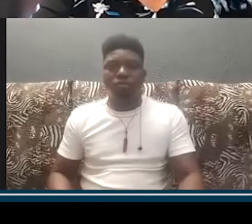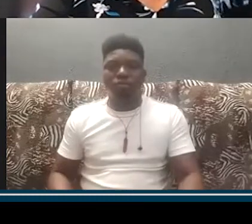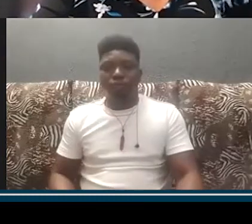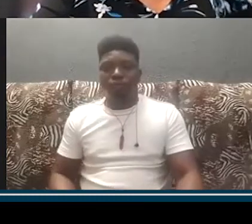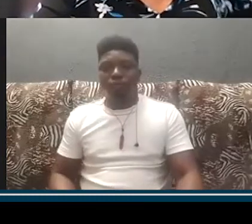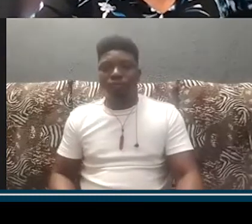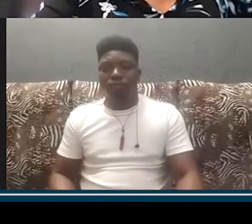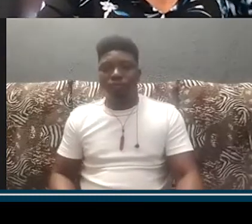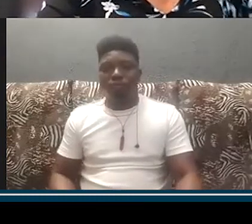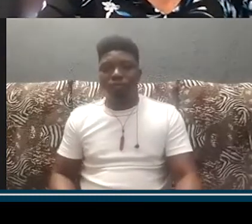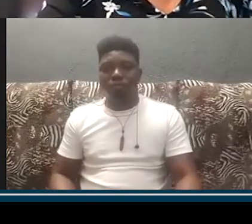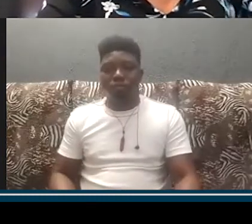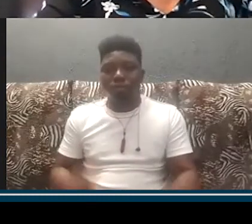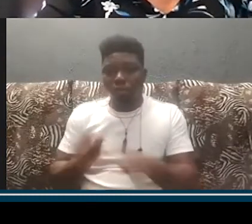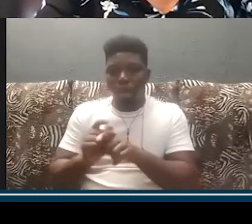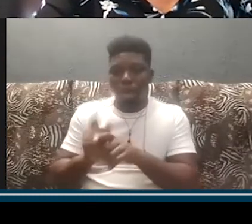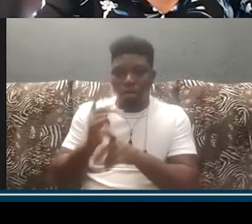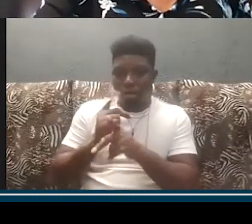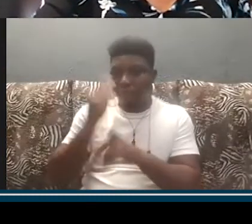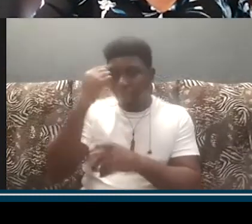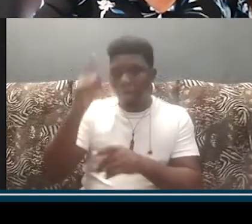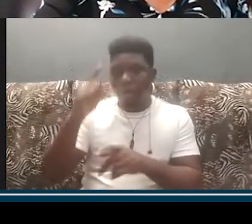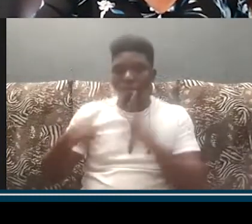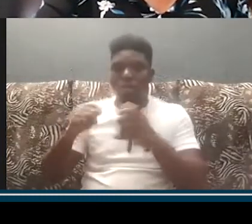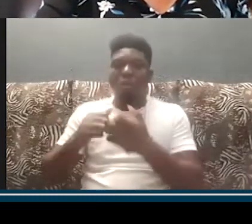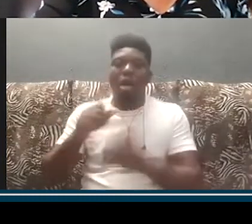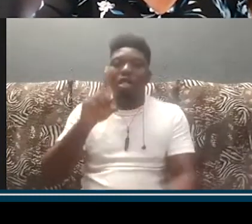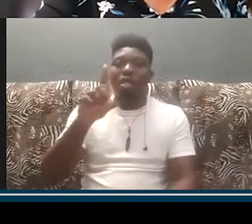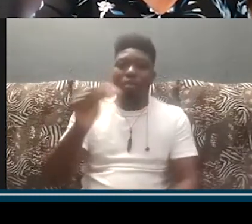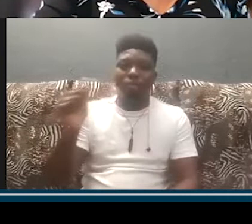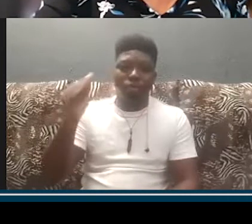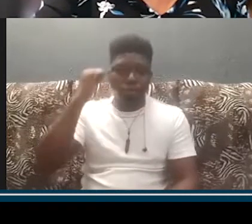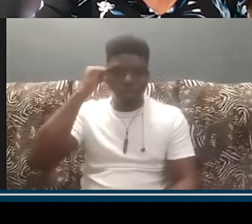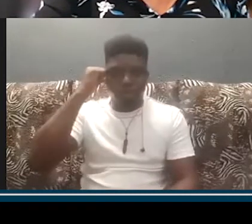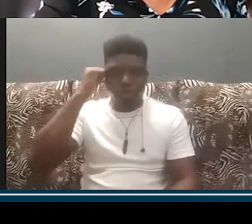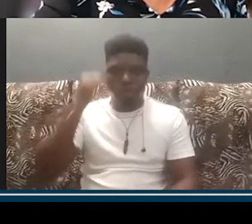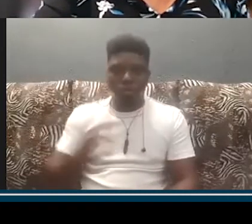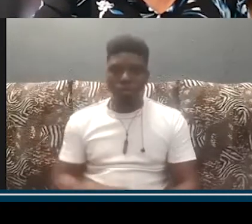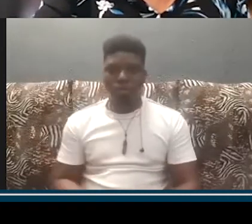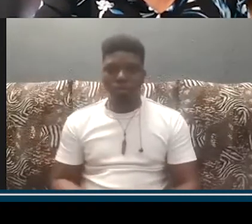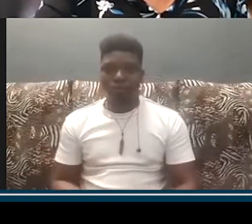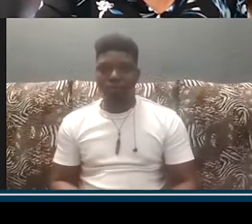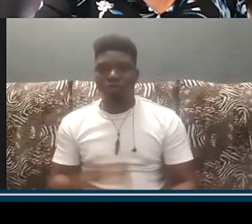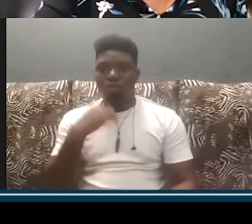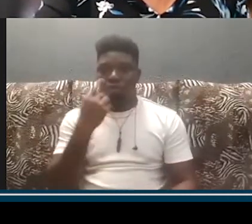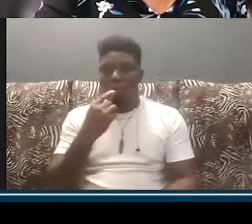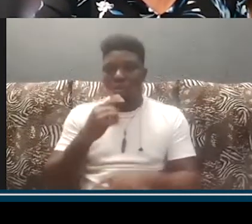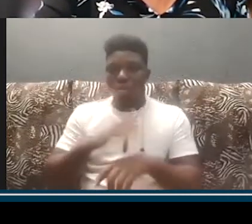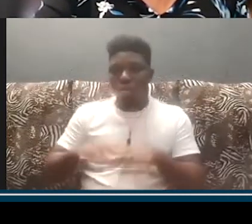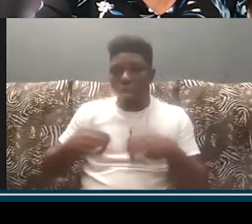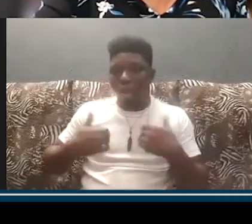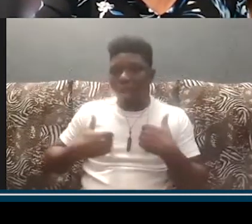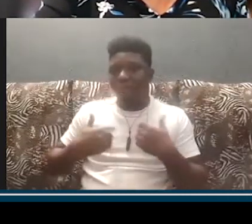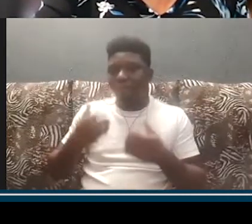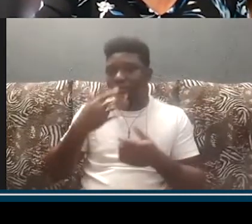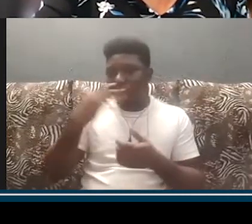advocating for people with disability, non-drivers who don't have better transportation system